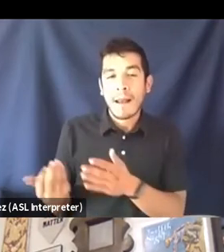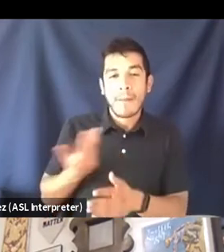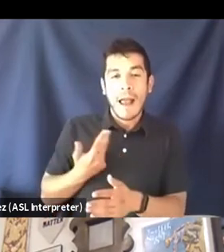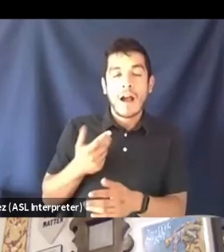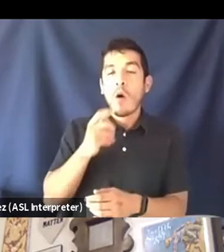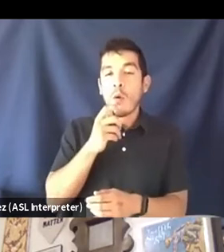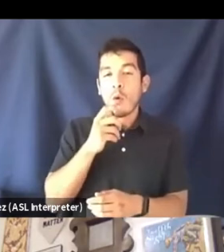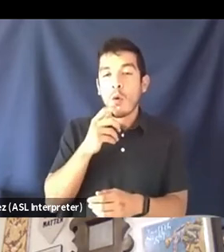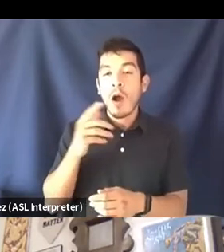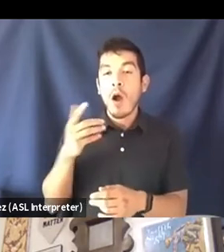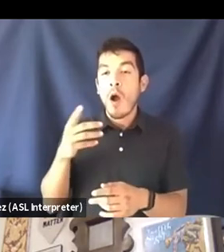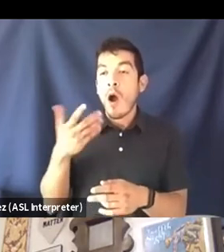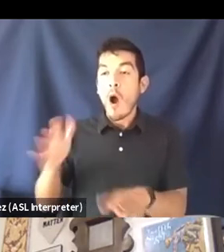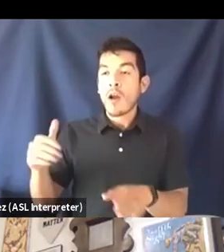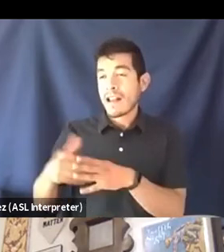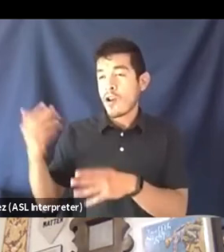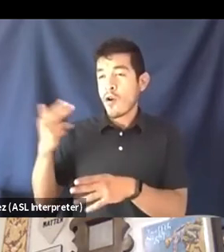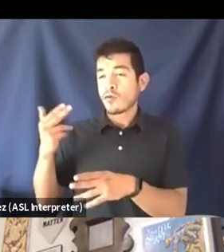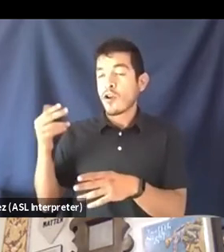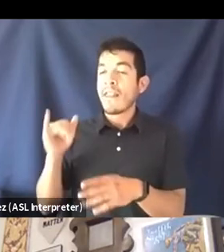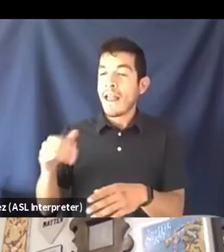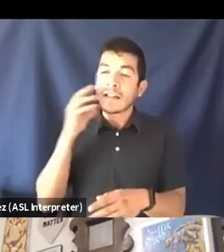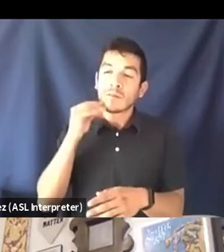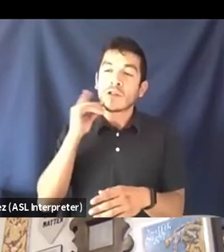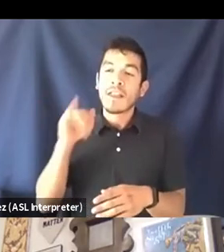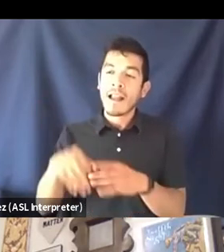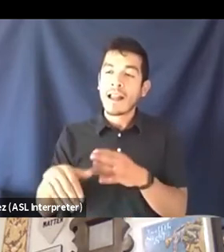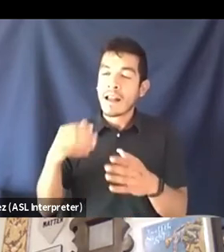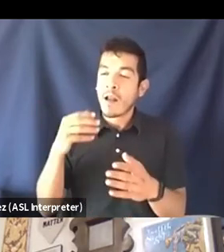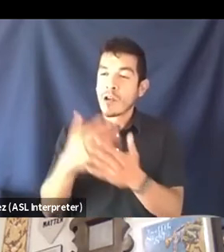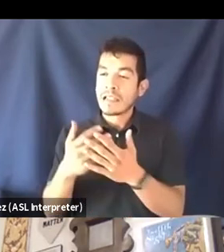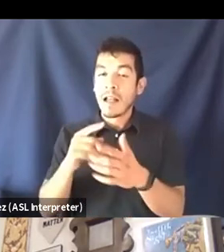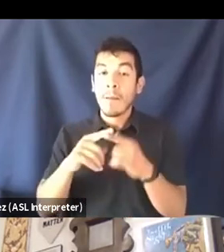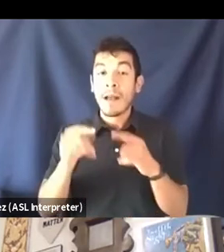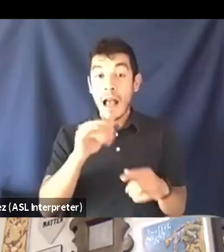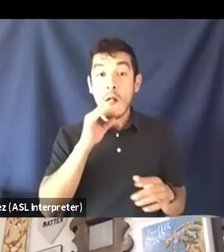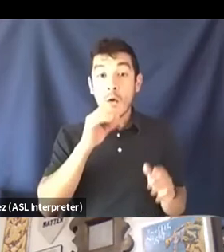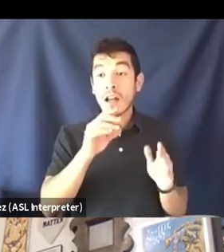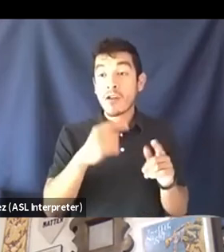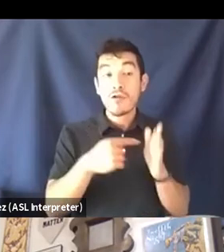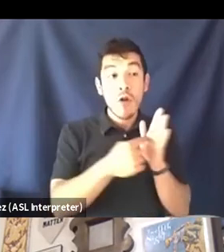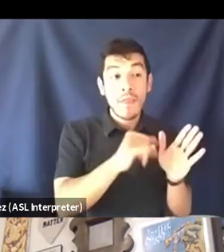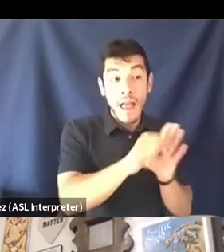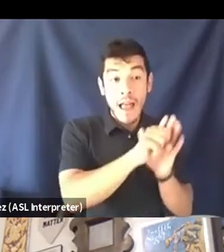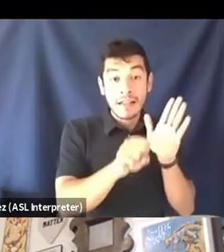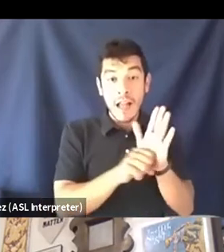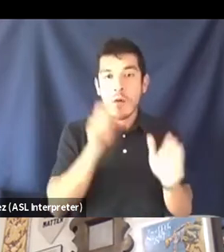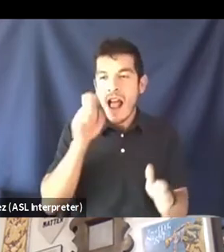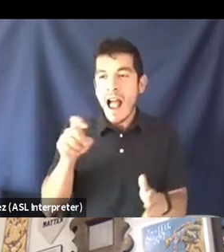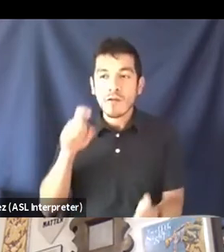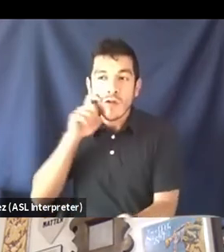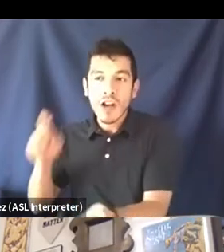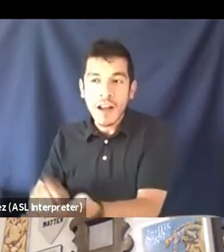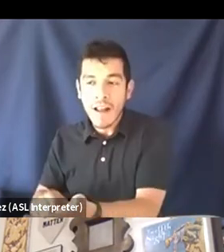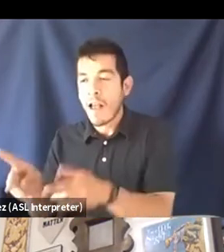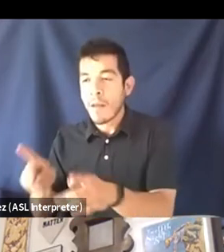California women's prisons. But it also would have mandated that the state have to notify people that they were sterilized. You know, Kelli and